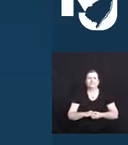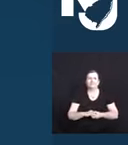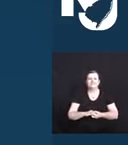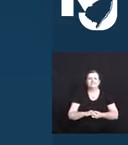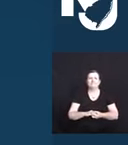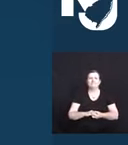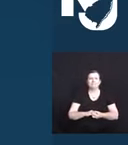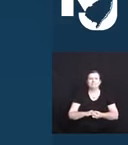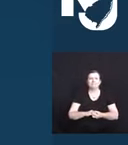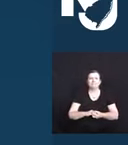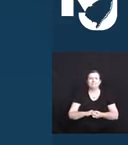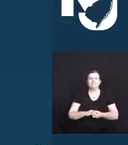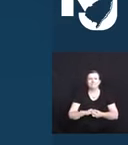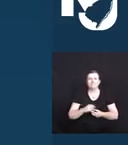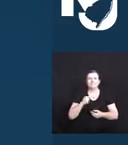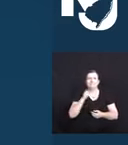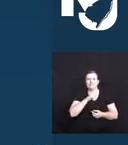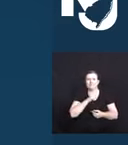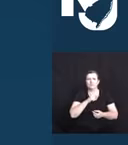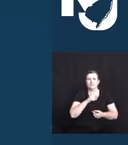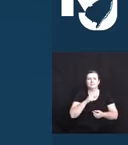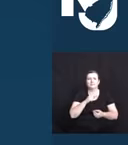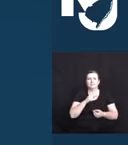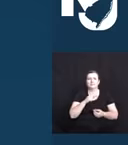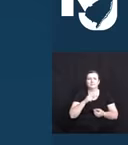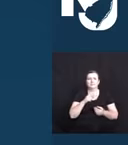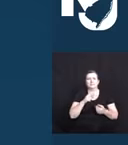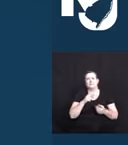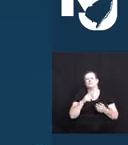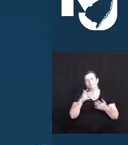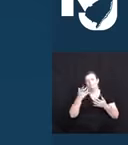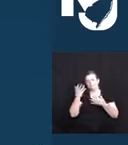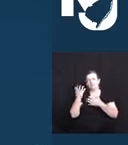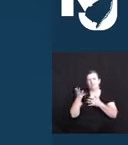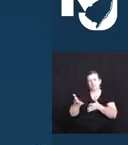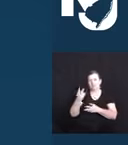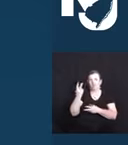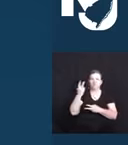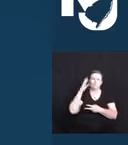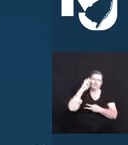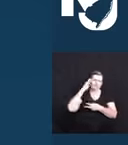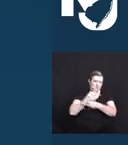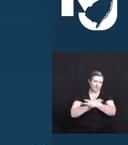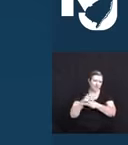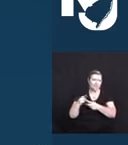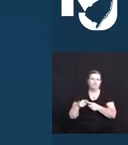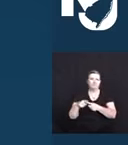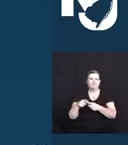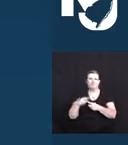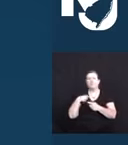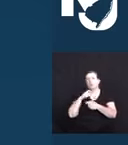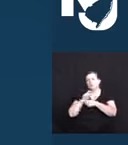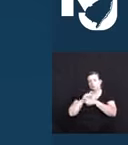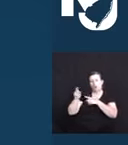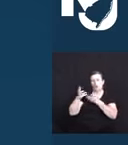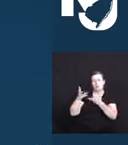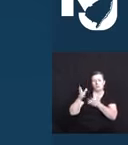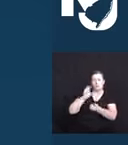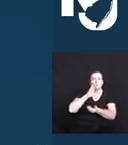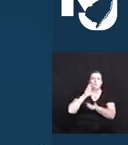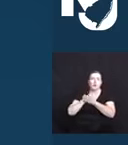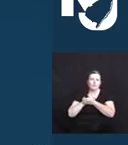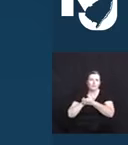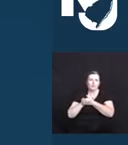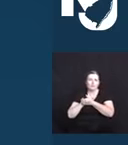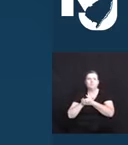Judy. She is survived by her beloved son, Michael, again, with whom I had the great honor of speaking, and his wife, Kathy, and I also had the